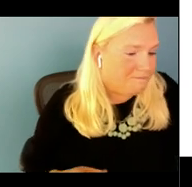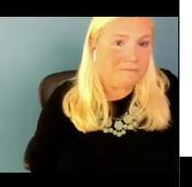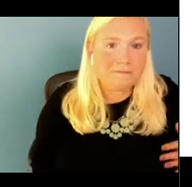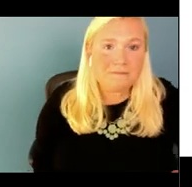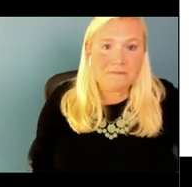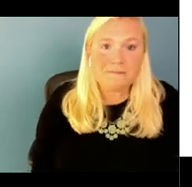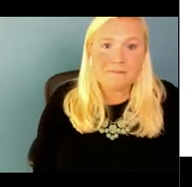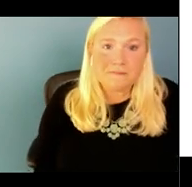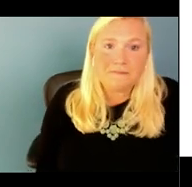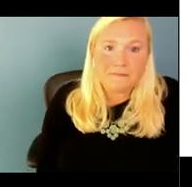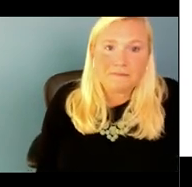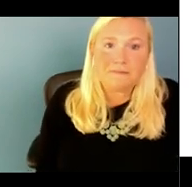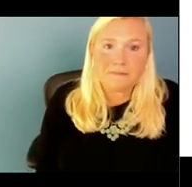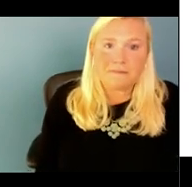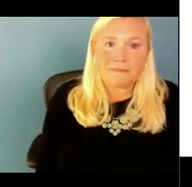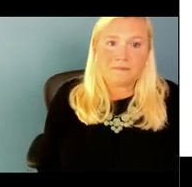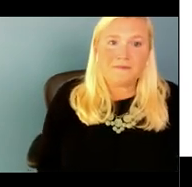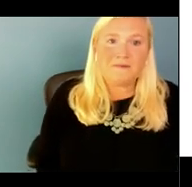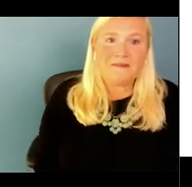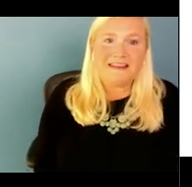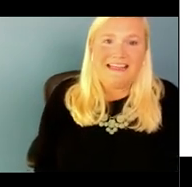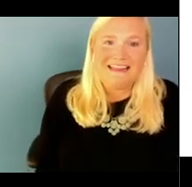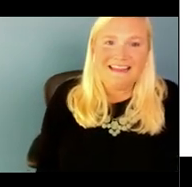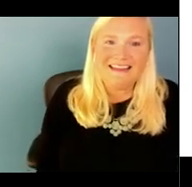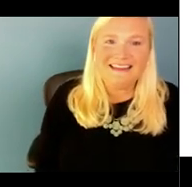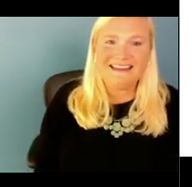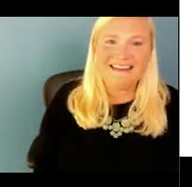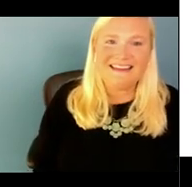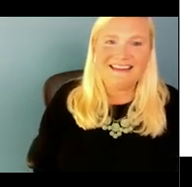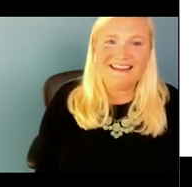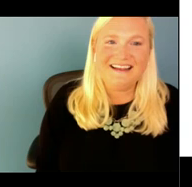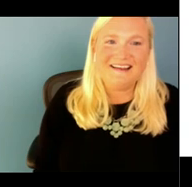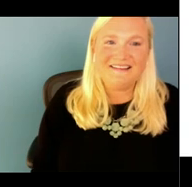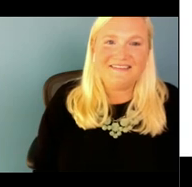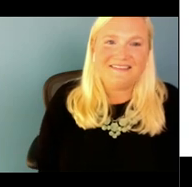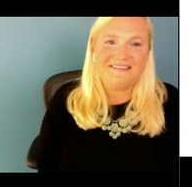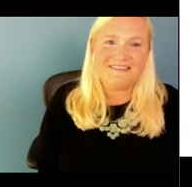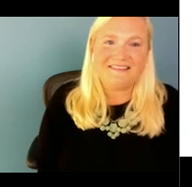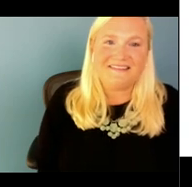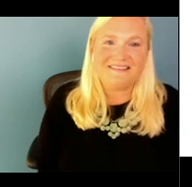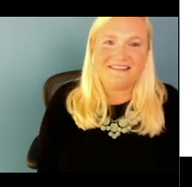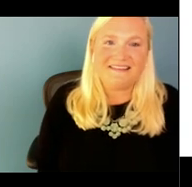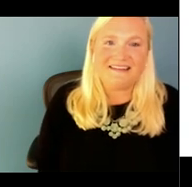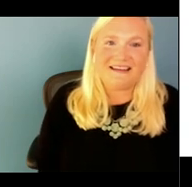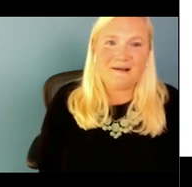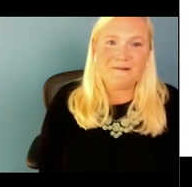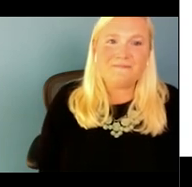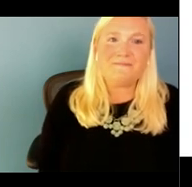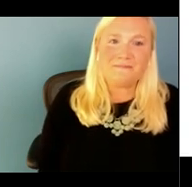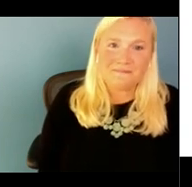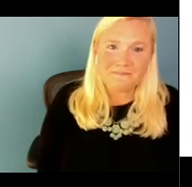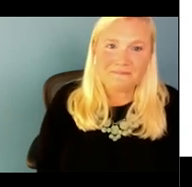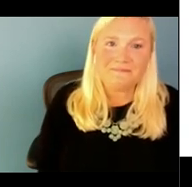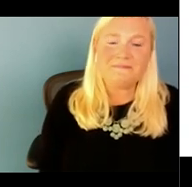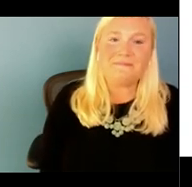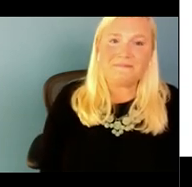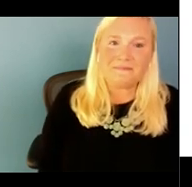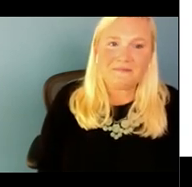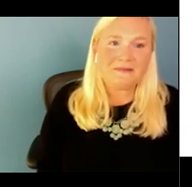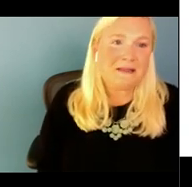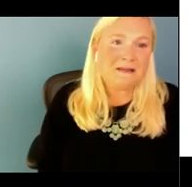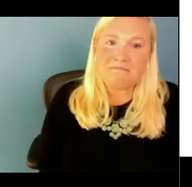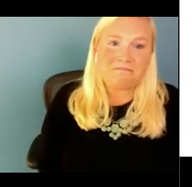powerful. That is such a great idea for sure. I mean, how many times have you said something to a parent and it